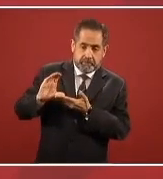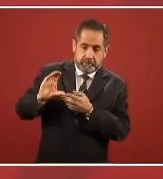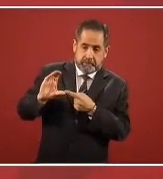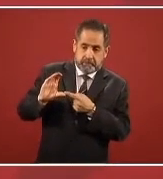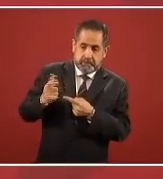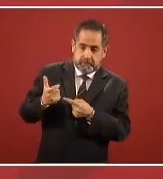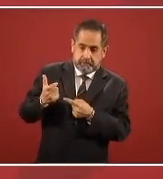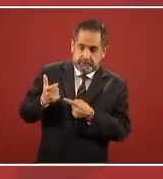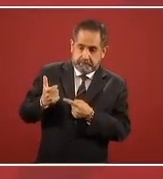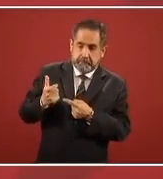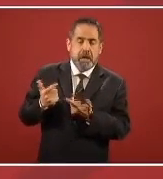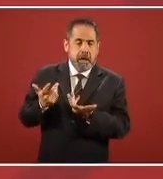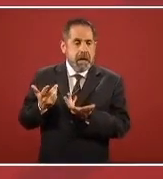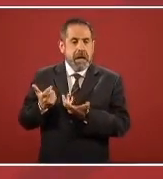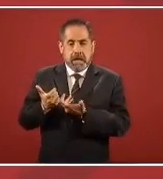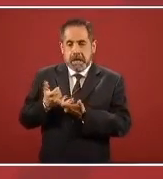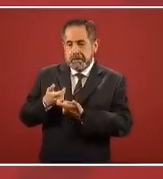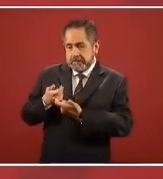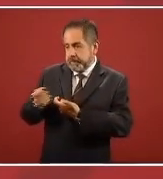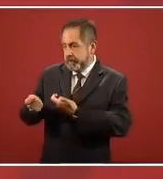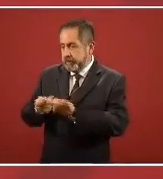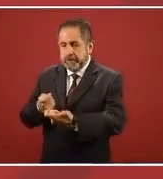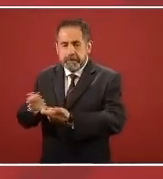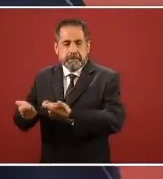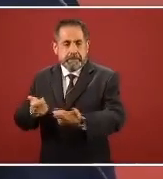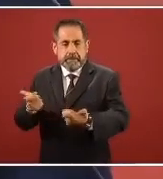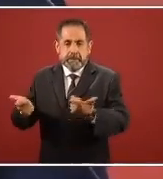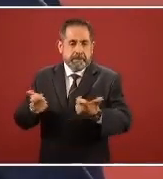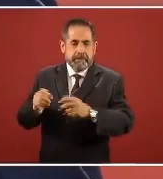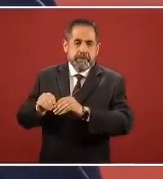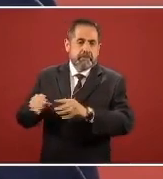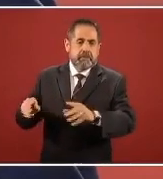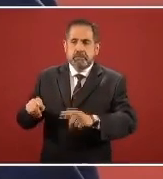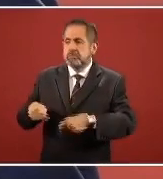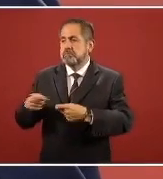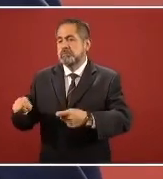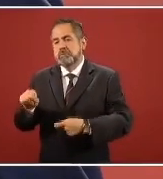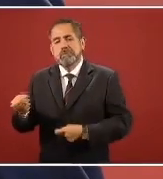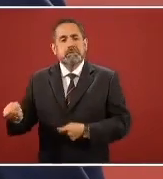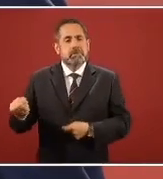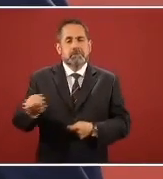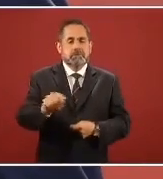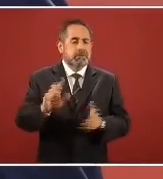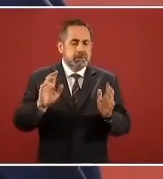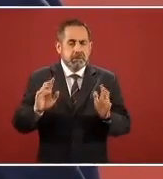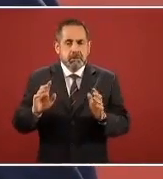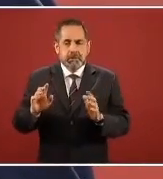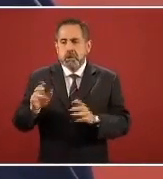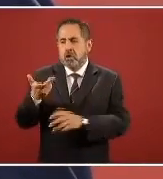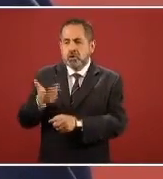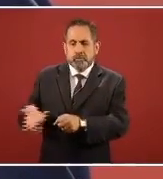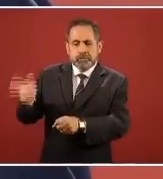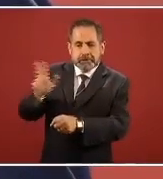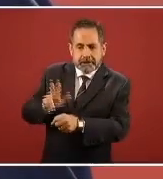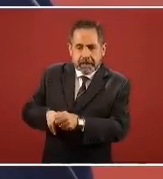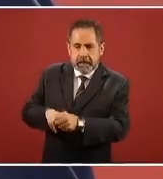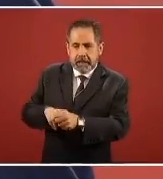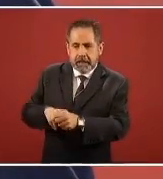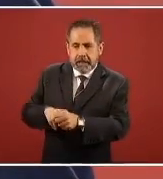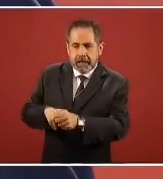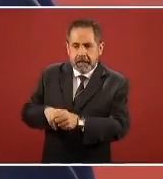y destinar los beneficios a centros de salud, a